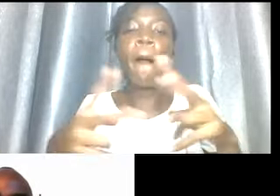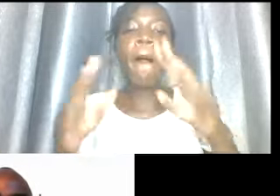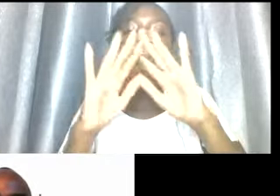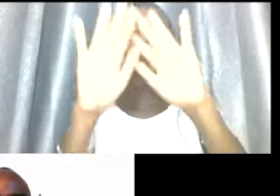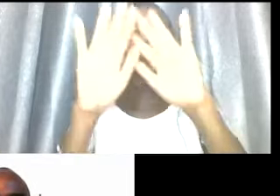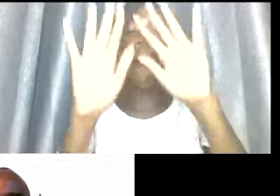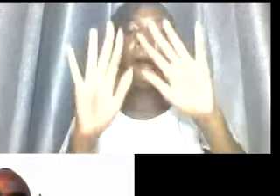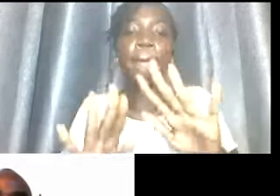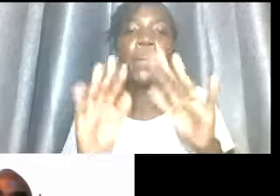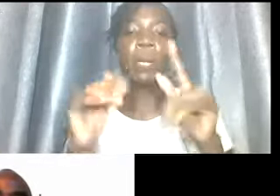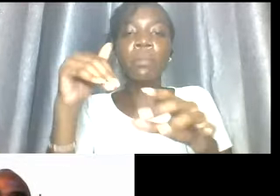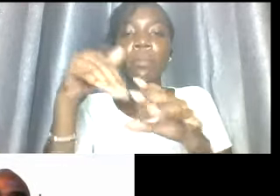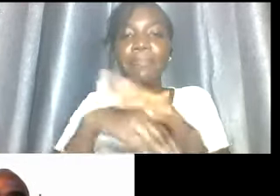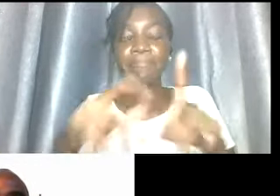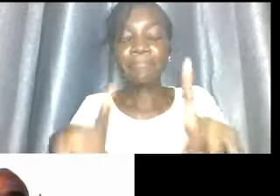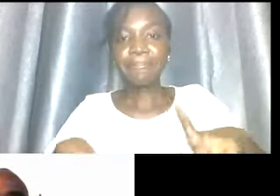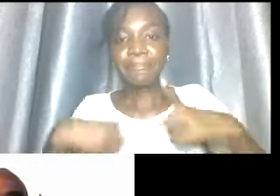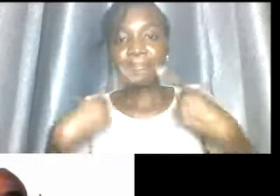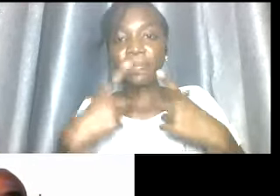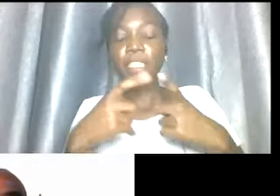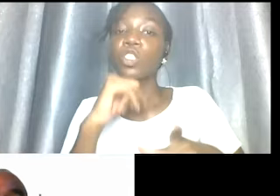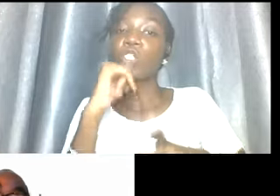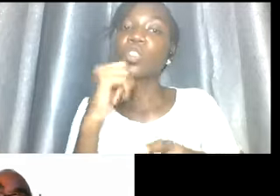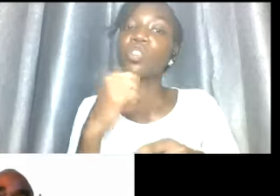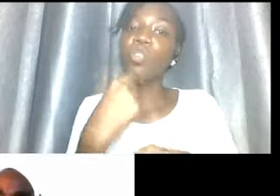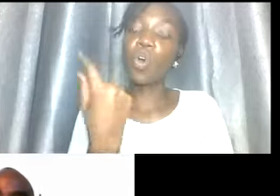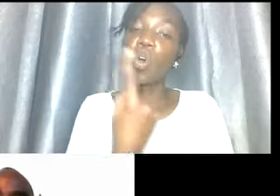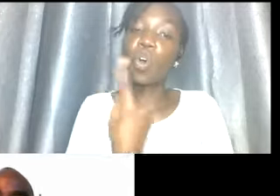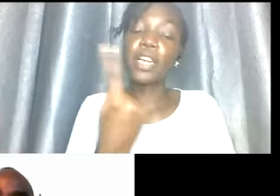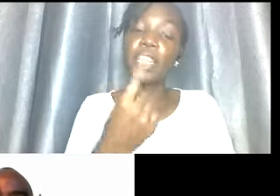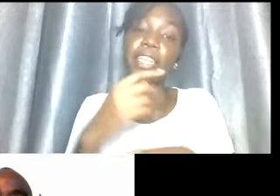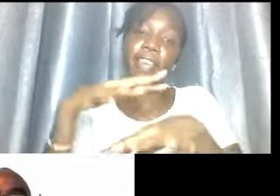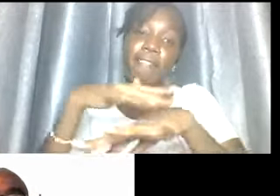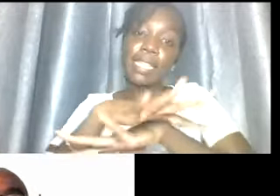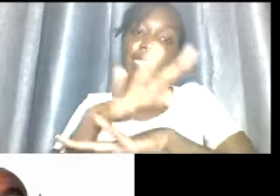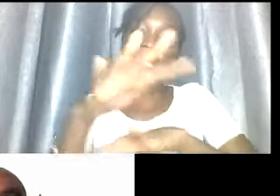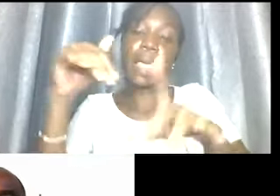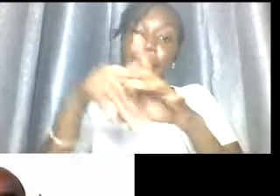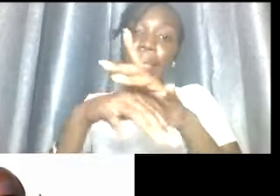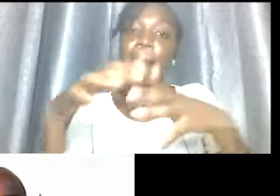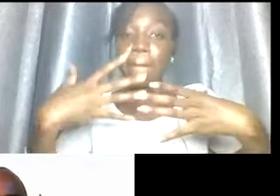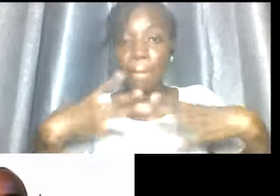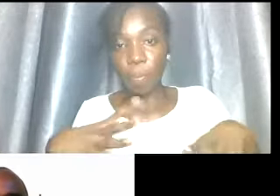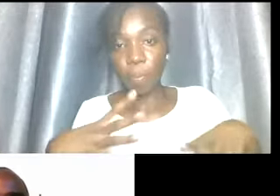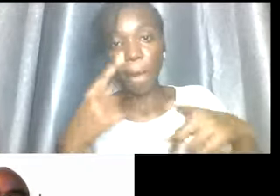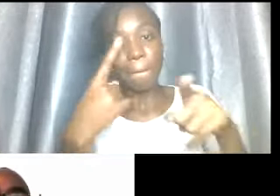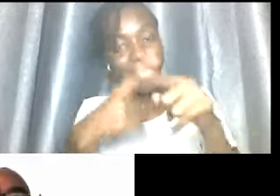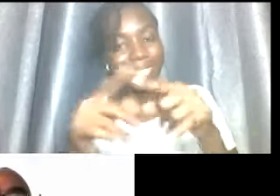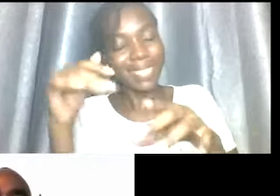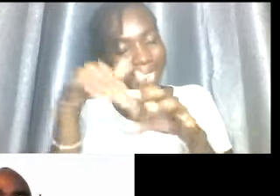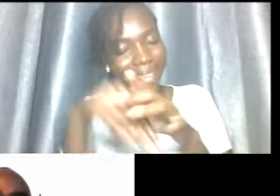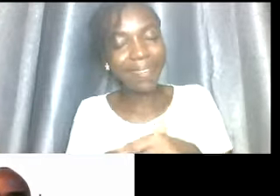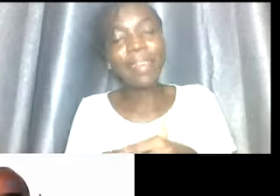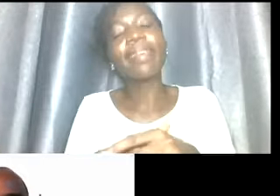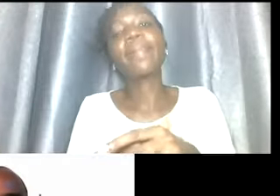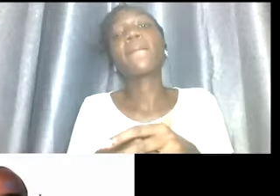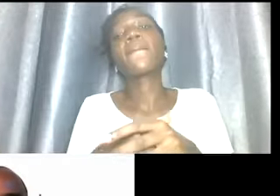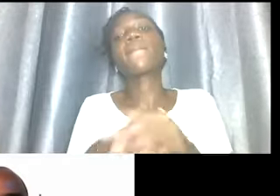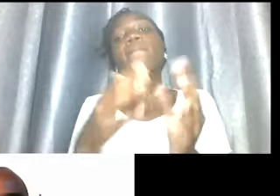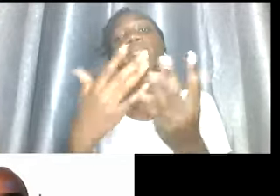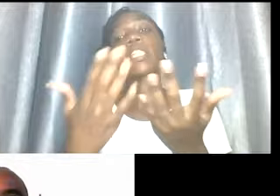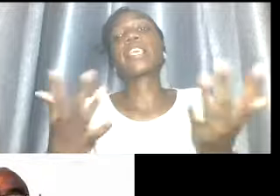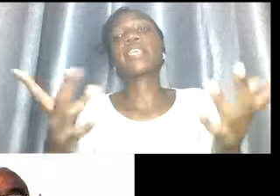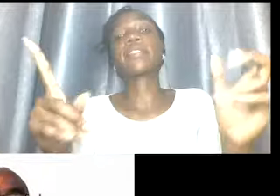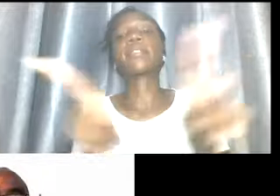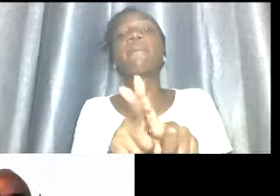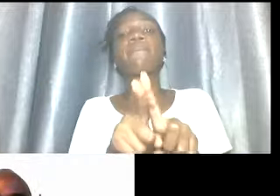line. Not just diversity in the people, definitely diversity in product. So always look for the next thing.